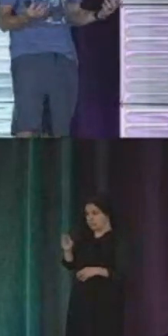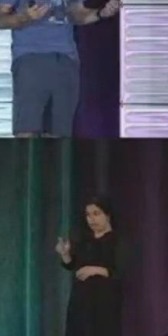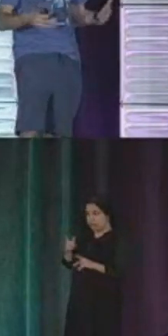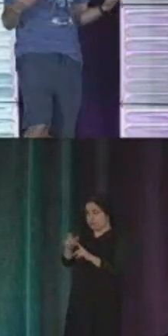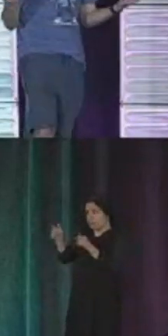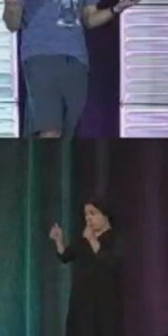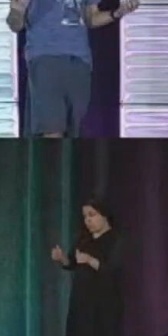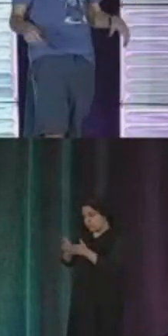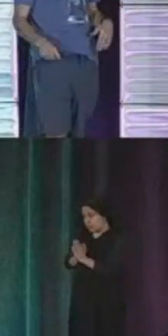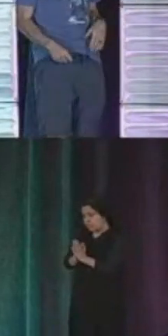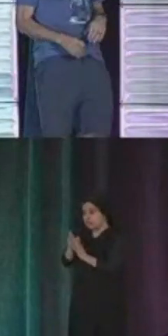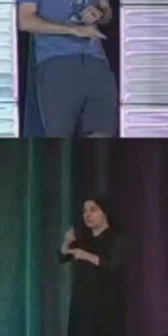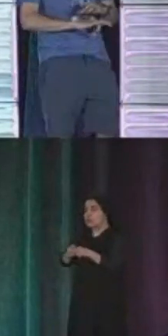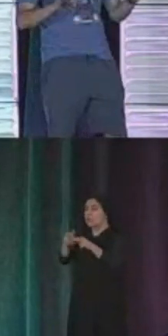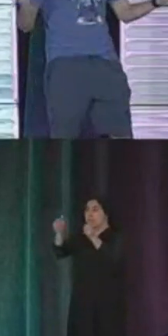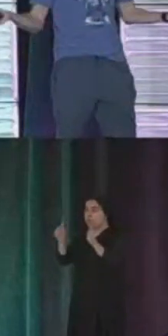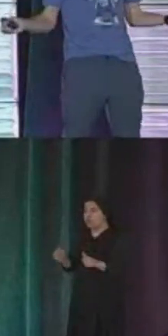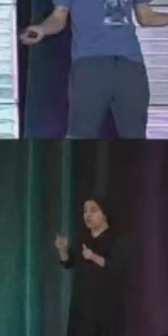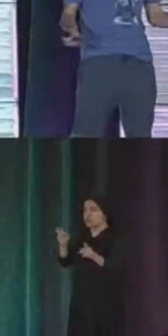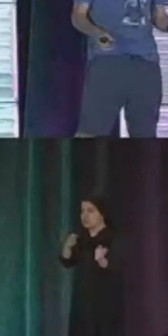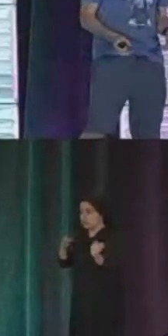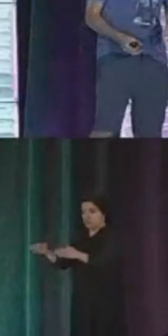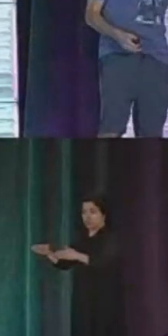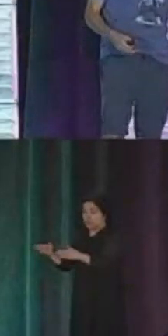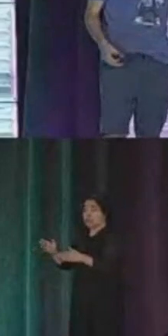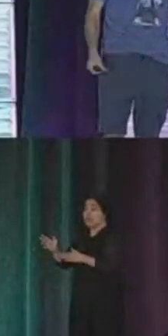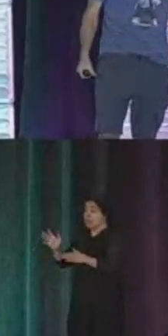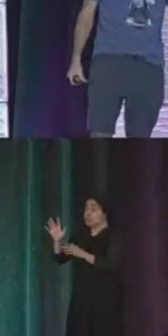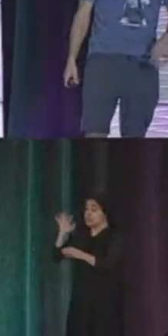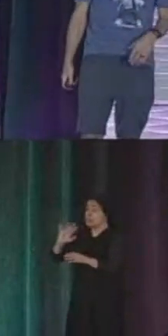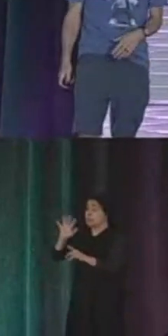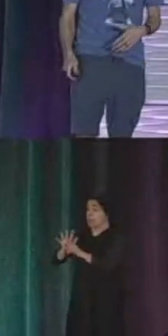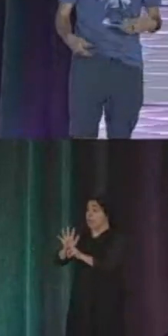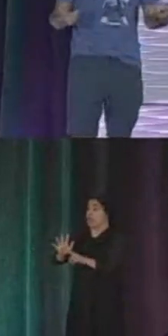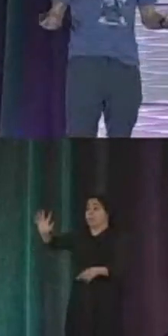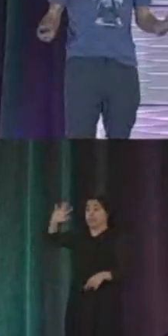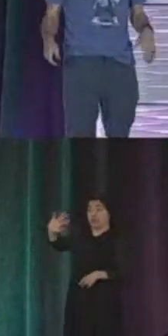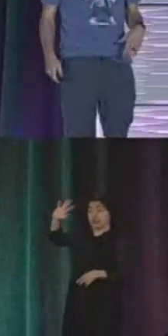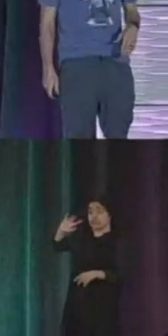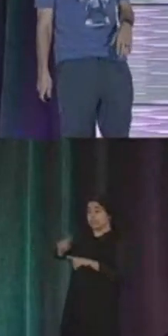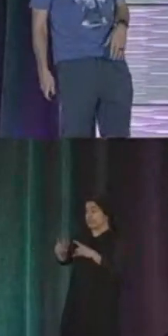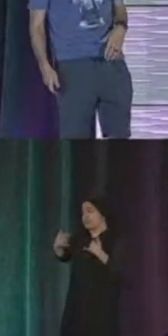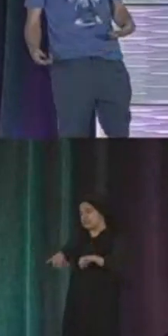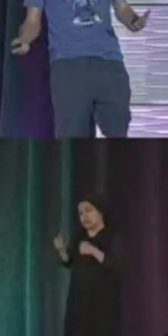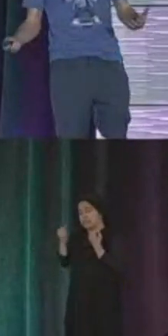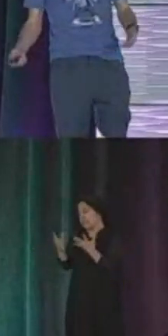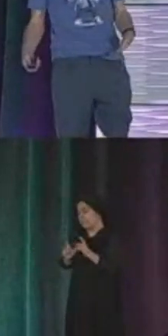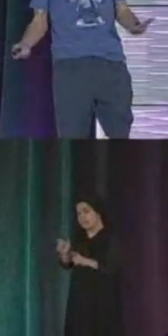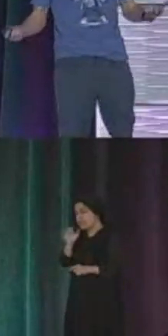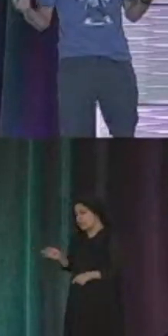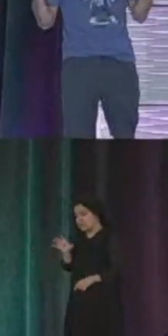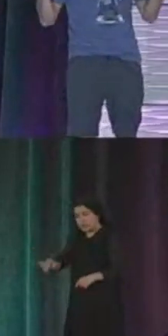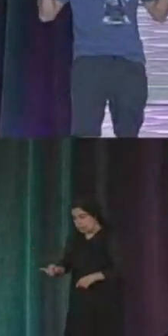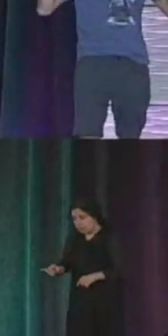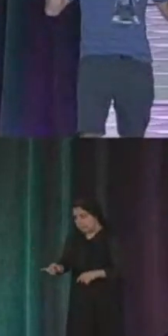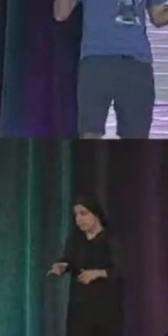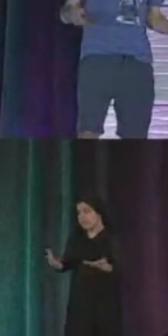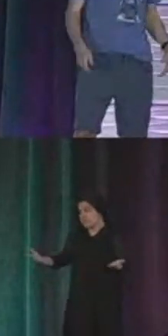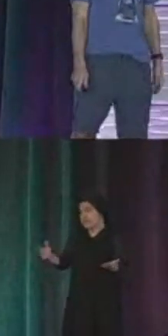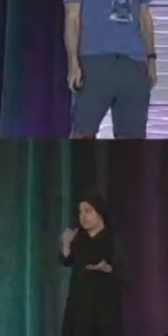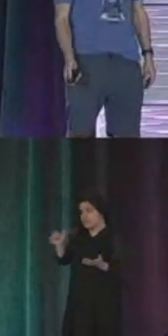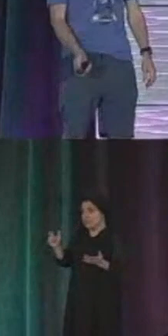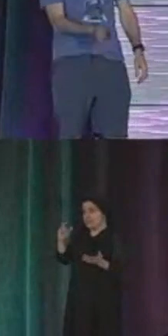So there you go. It's called post redirect get. It was really common back in the day, but still a lot of people didn't do that. It's a